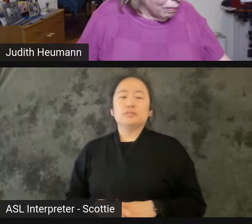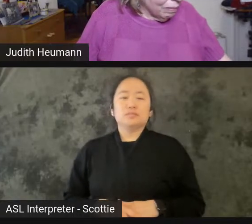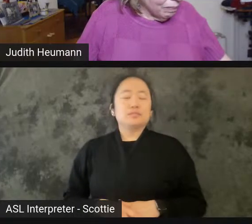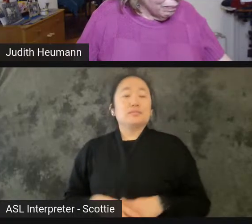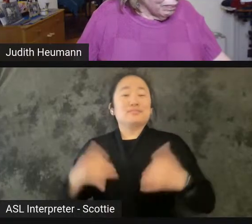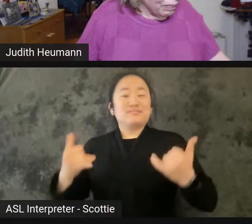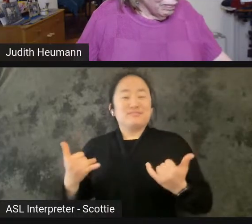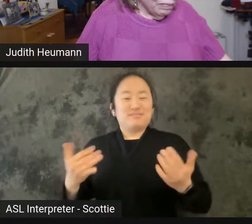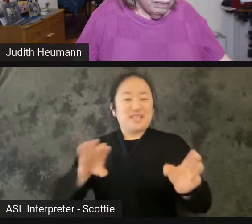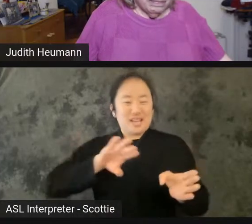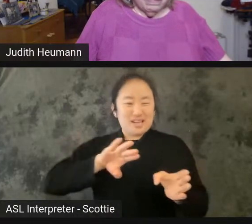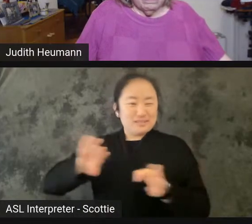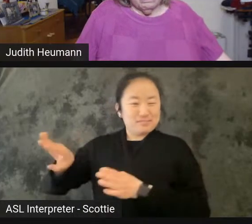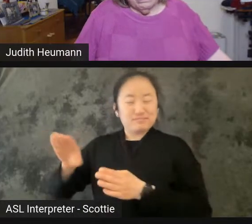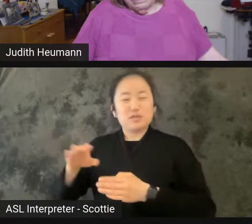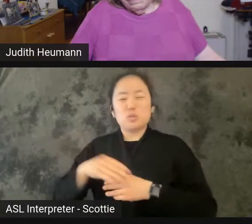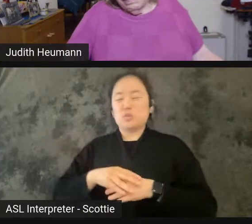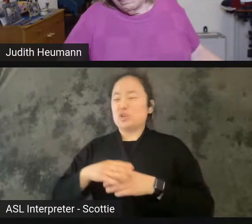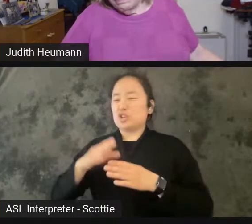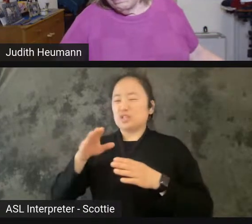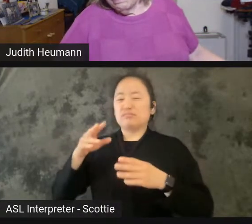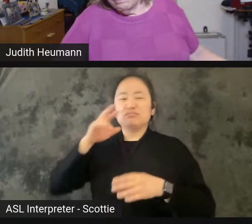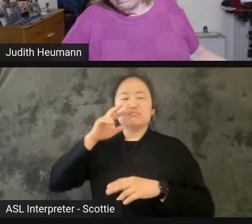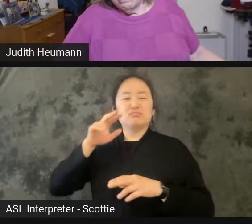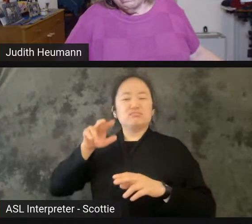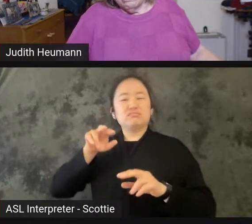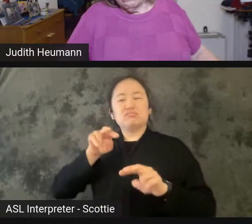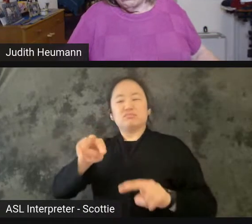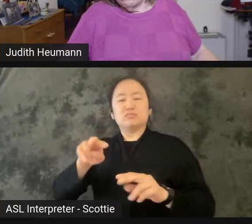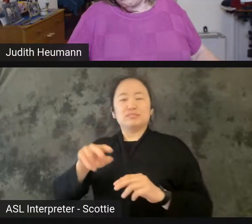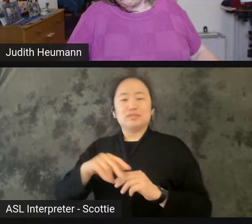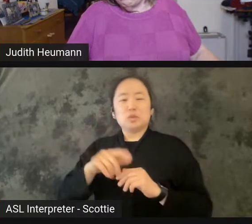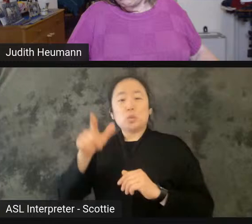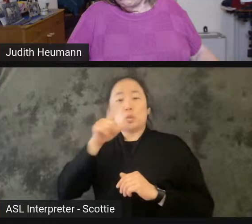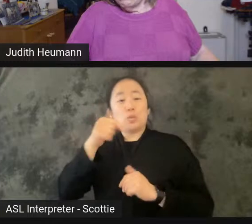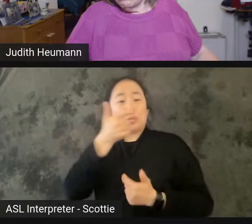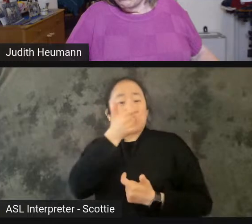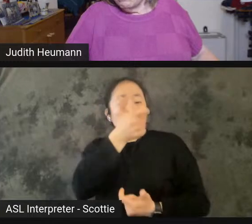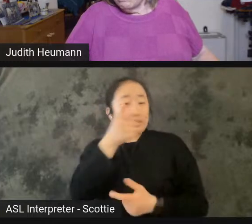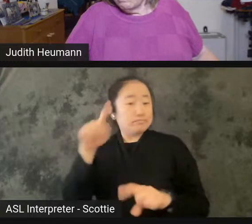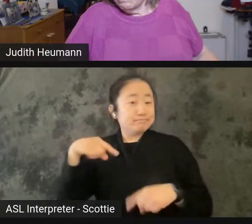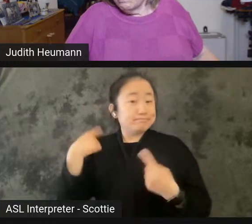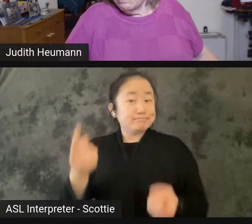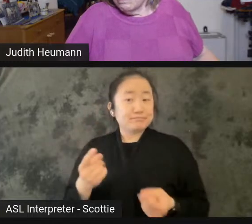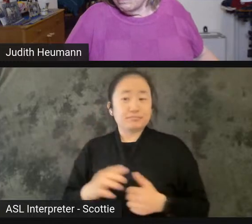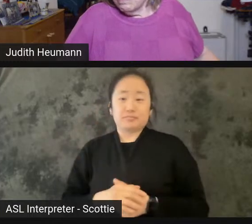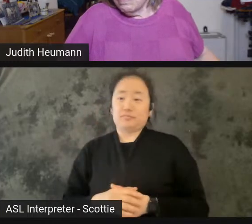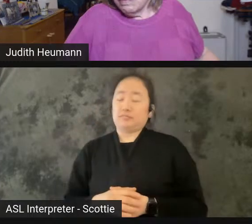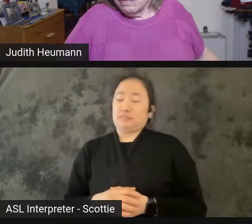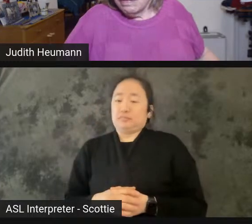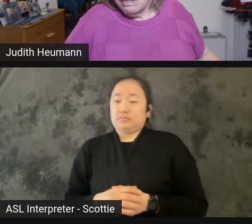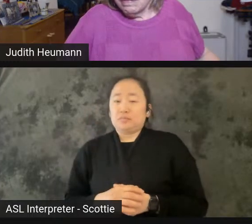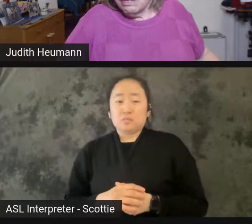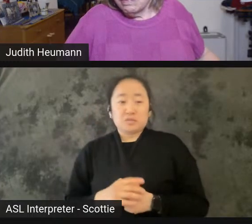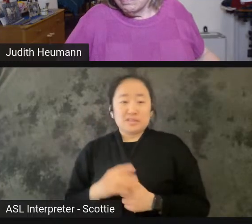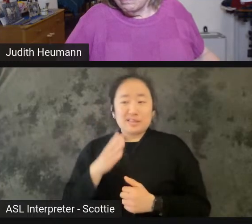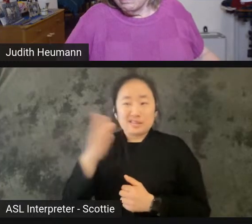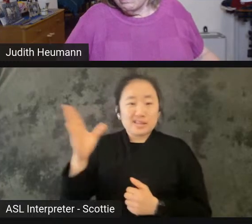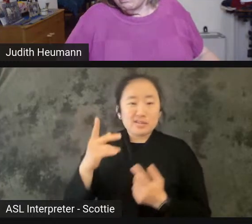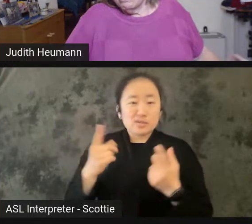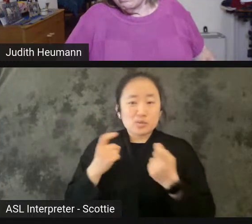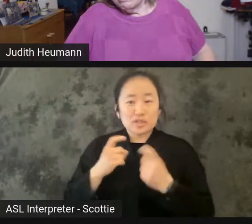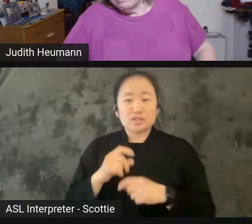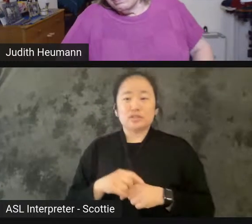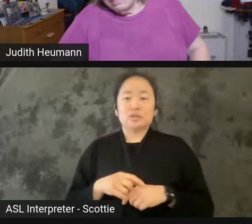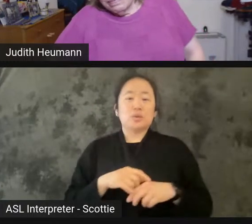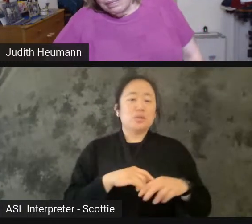have been participating in this externally. And so, Kane, if you have others questions you want to put